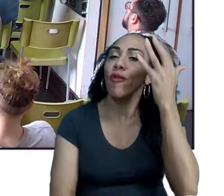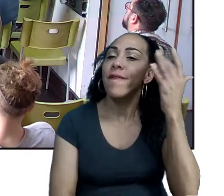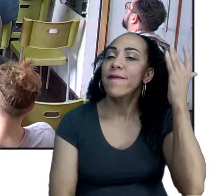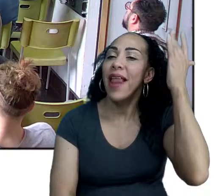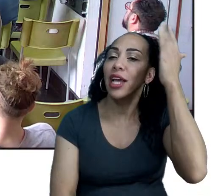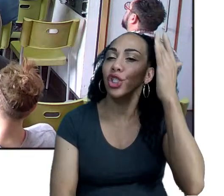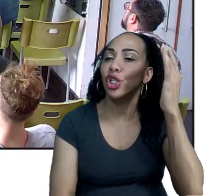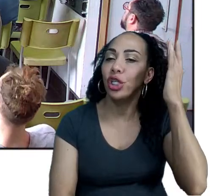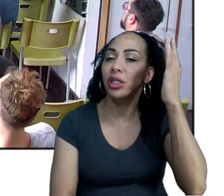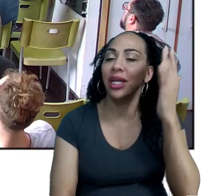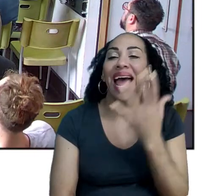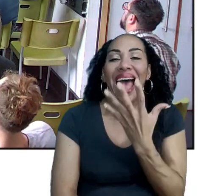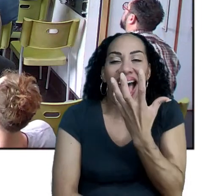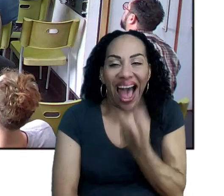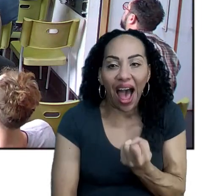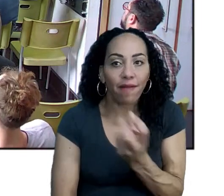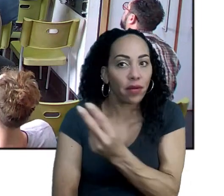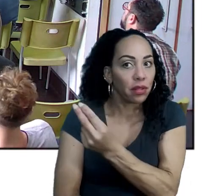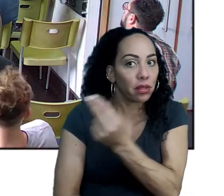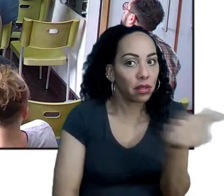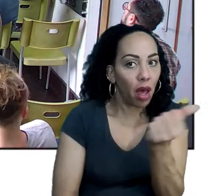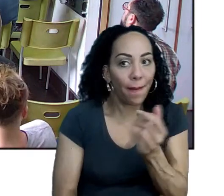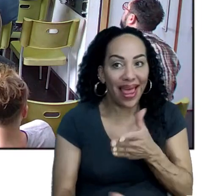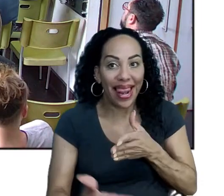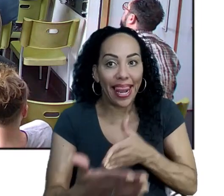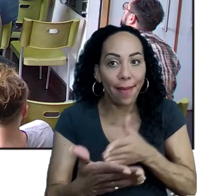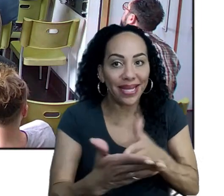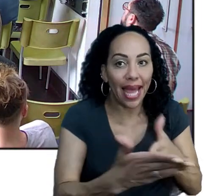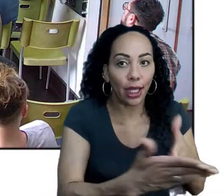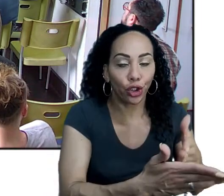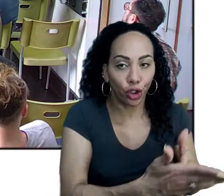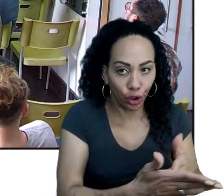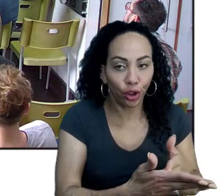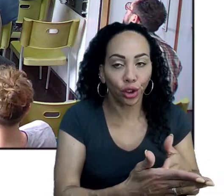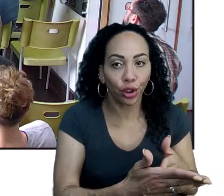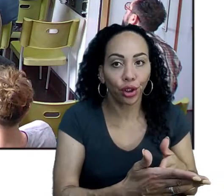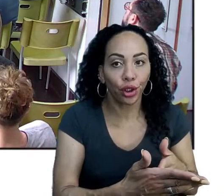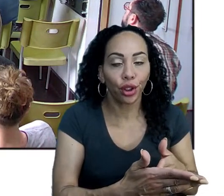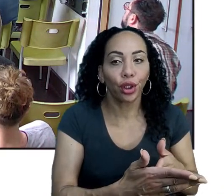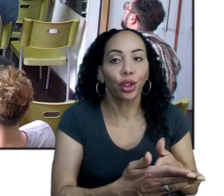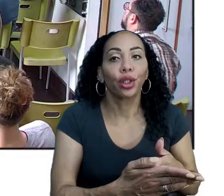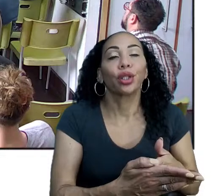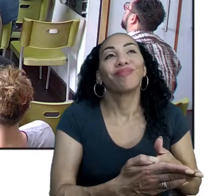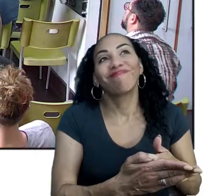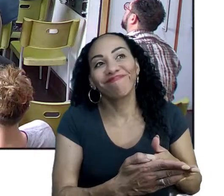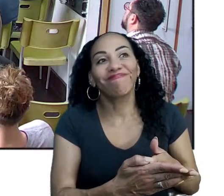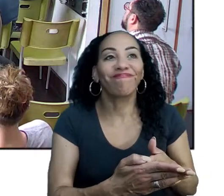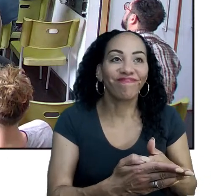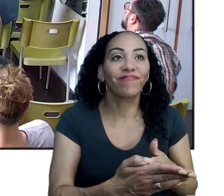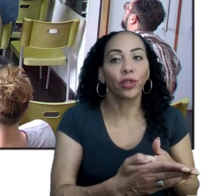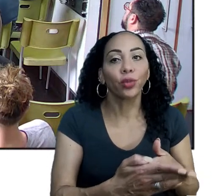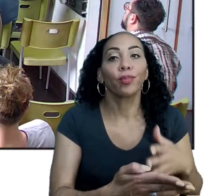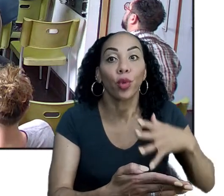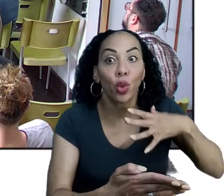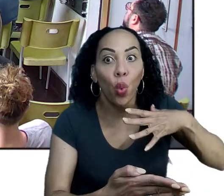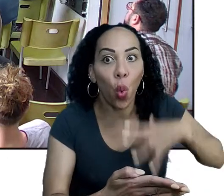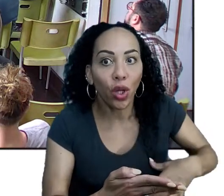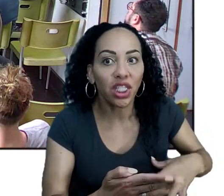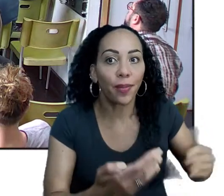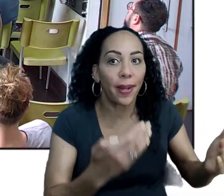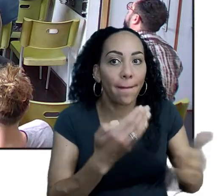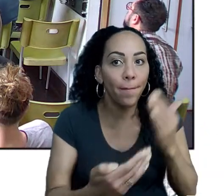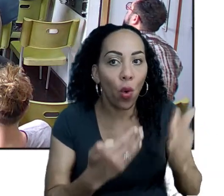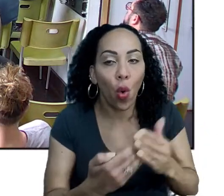this point, and a willingness to be as radical as we could with how we do design, co-design going